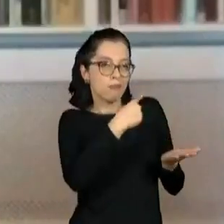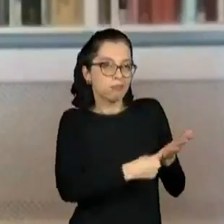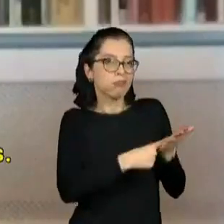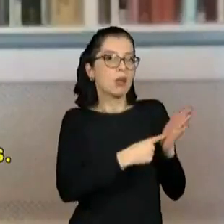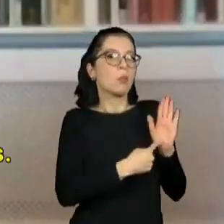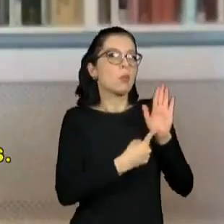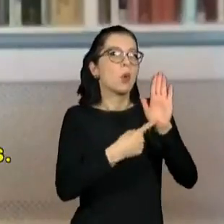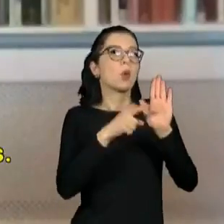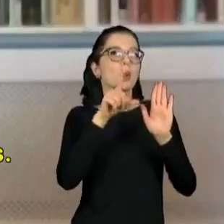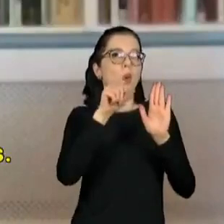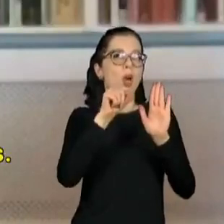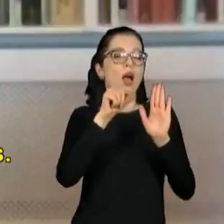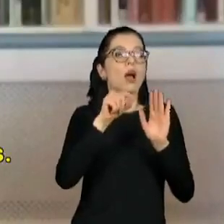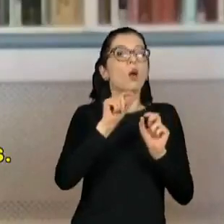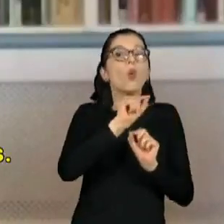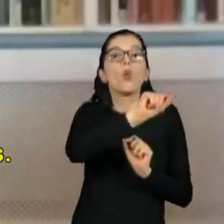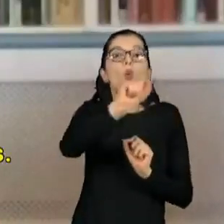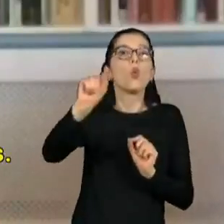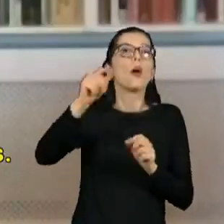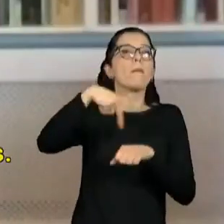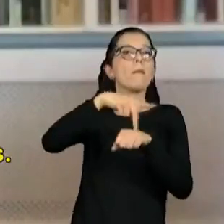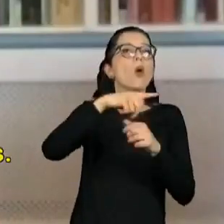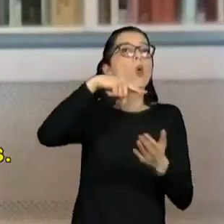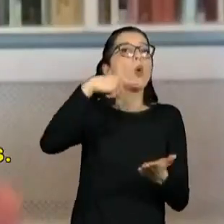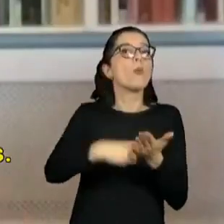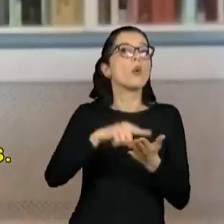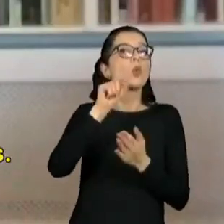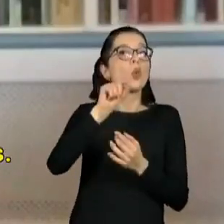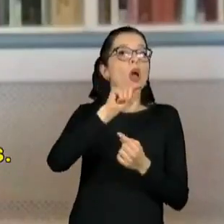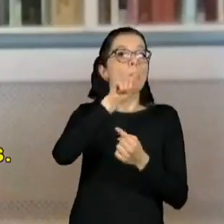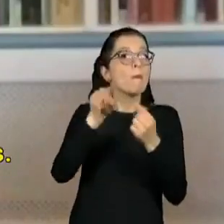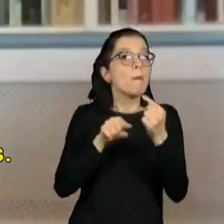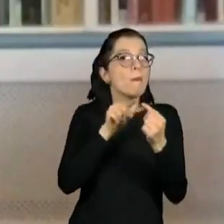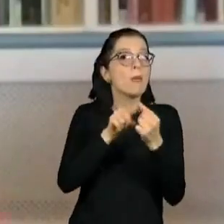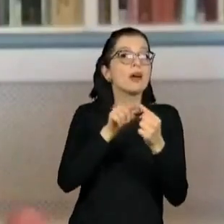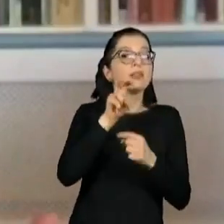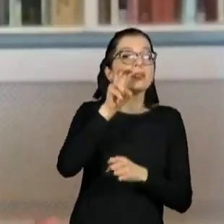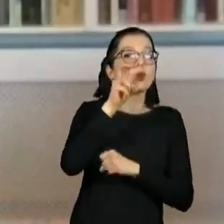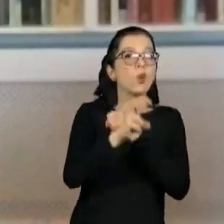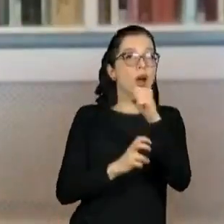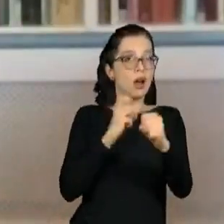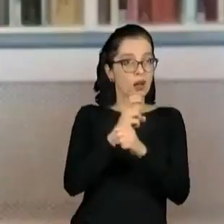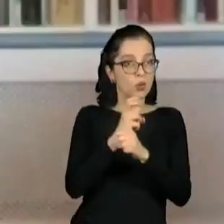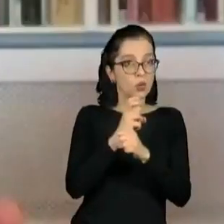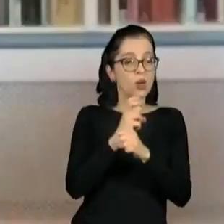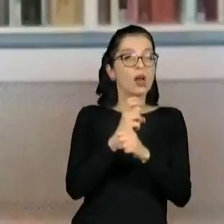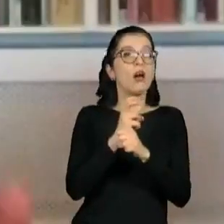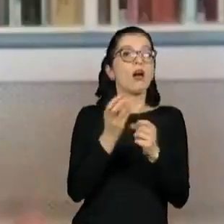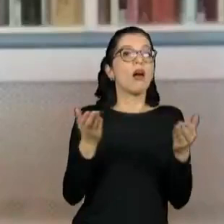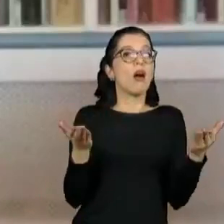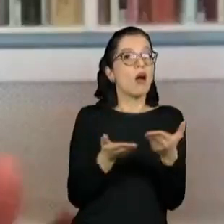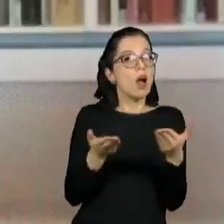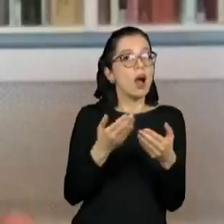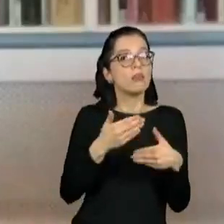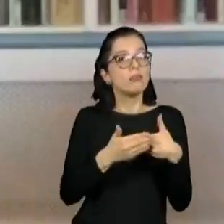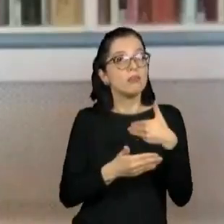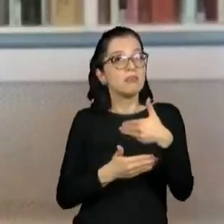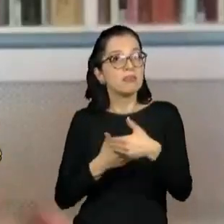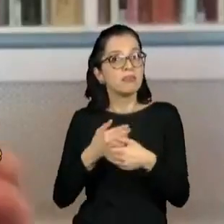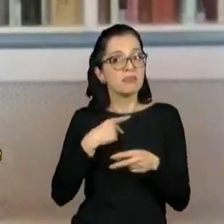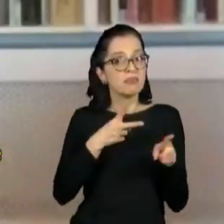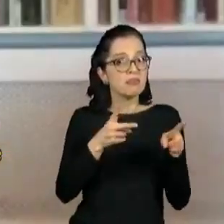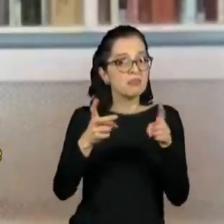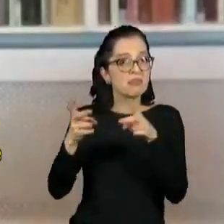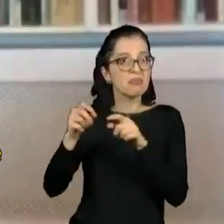the Paris Agreement, it was agreed that countries would increase their ambition every 5 years. What we're saying is no. Countries that need to increase